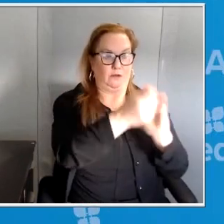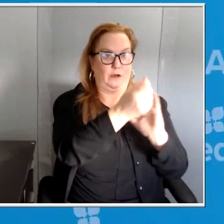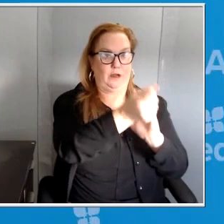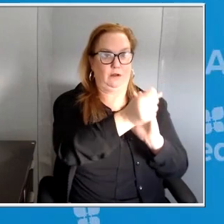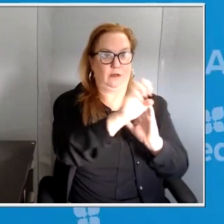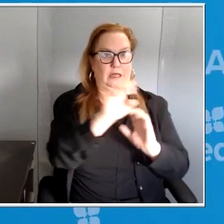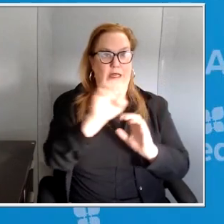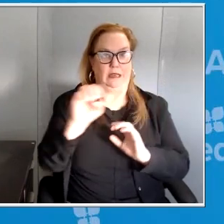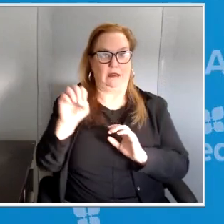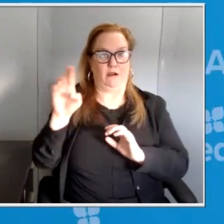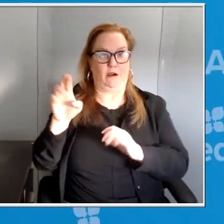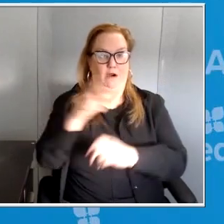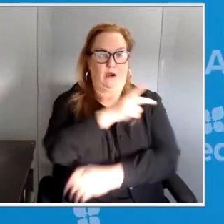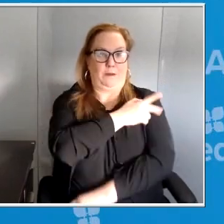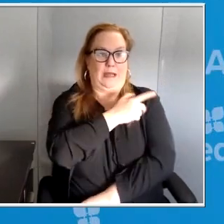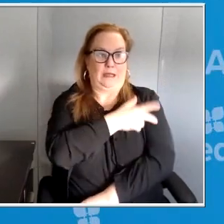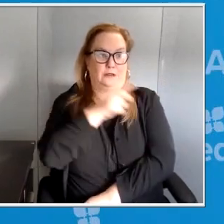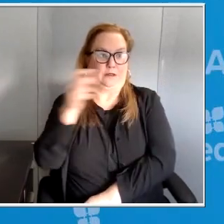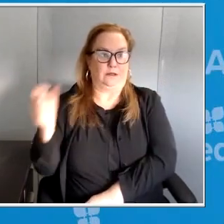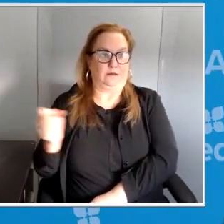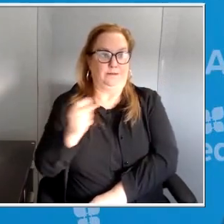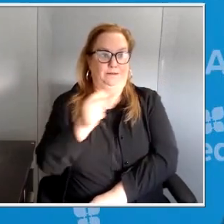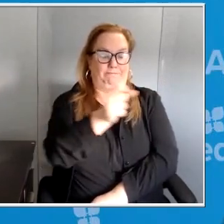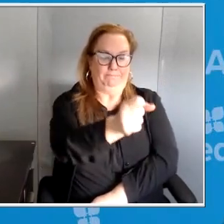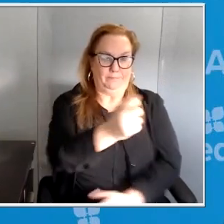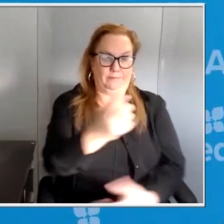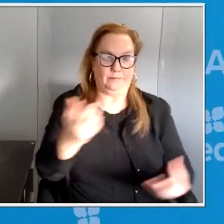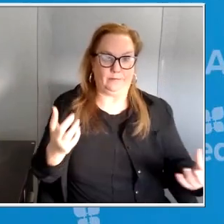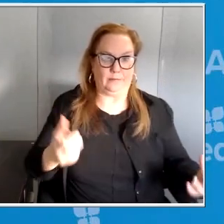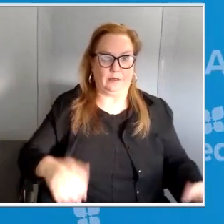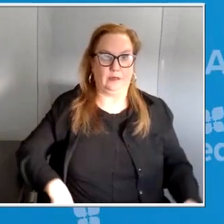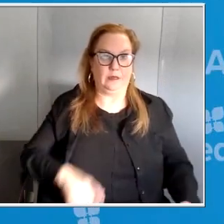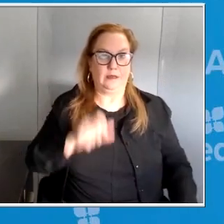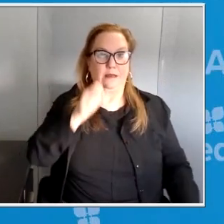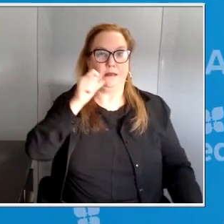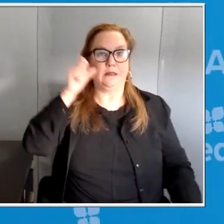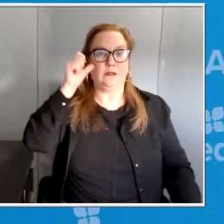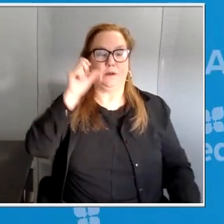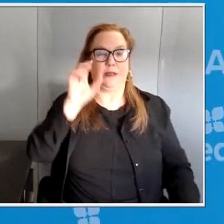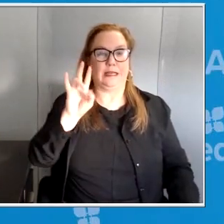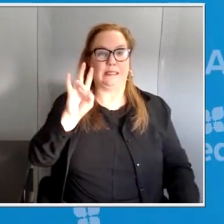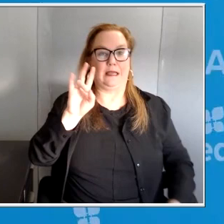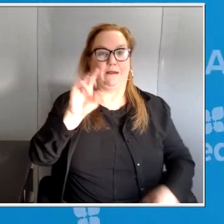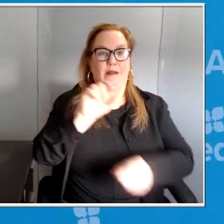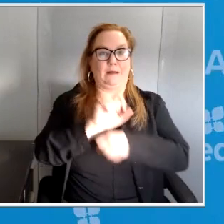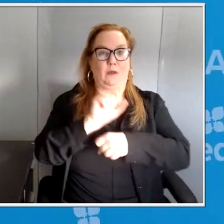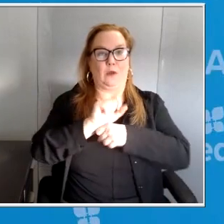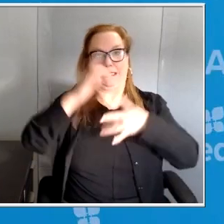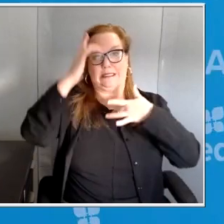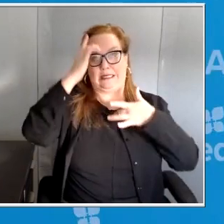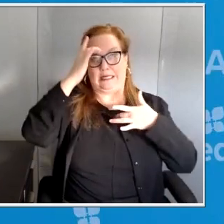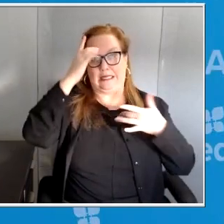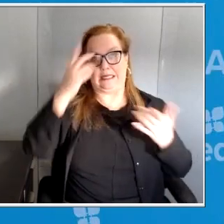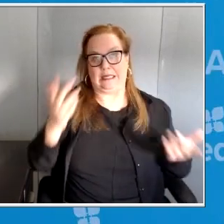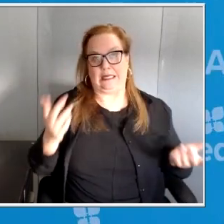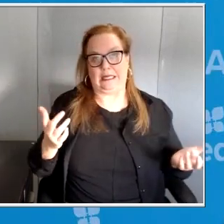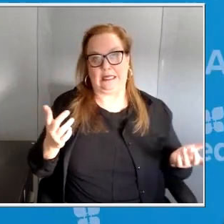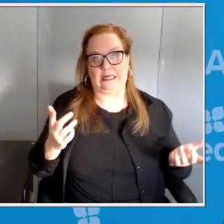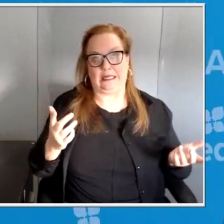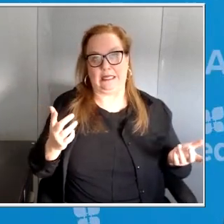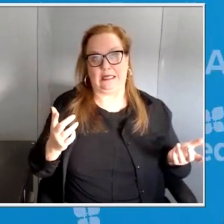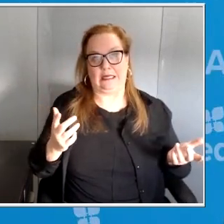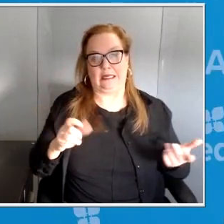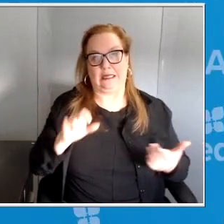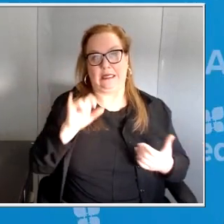ER patients to be able to place those patients. Yesterday we had 7 employees out, and